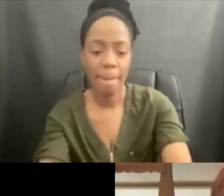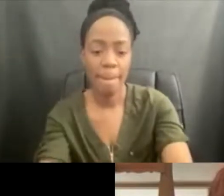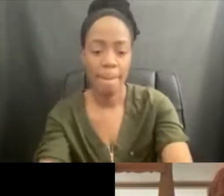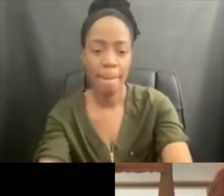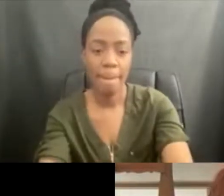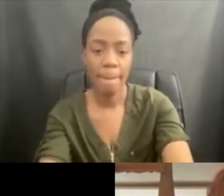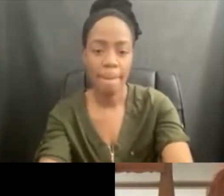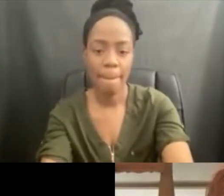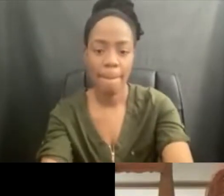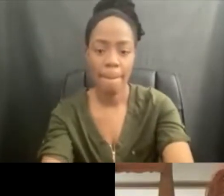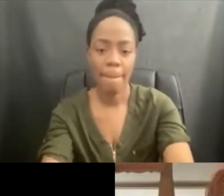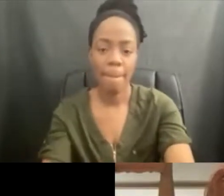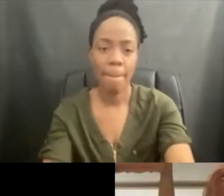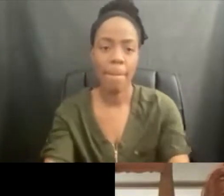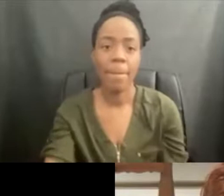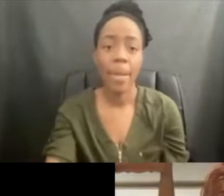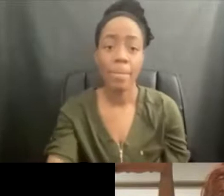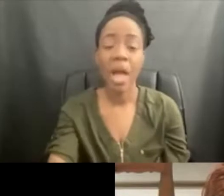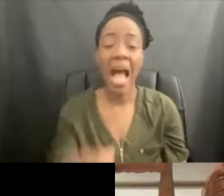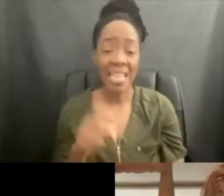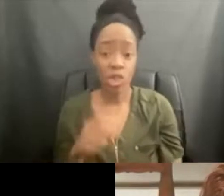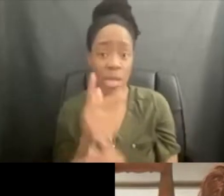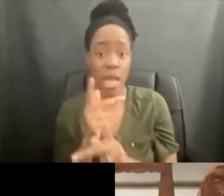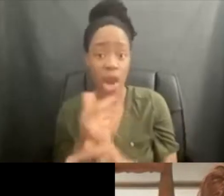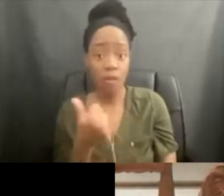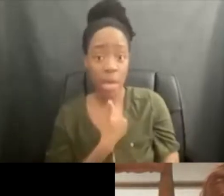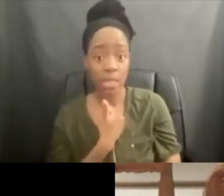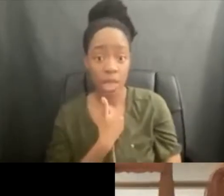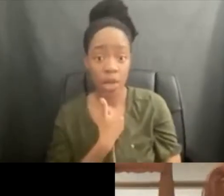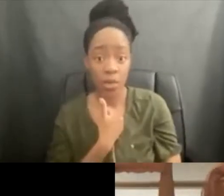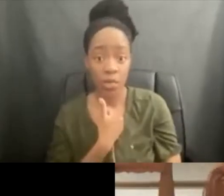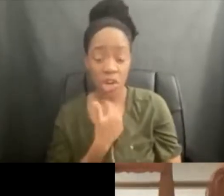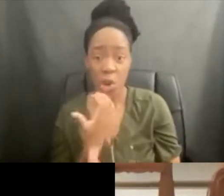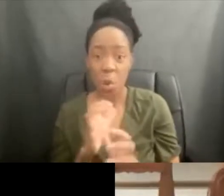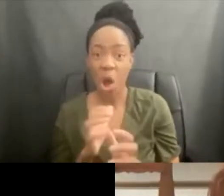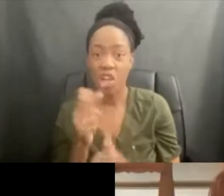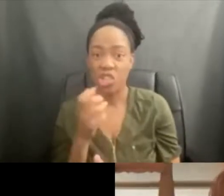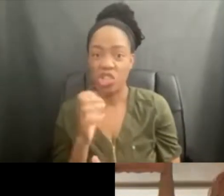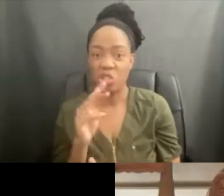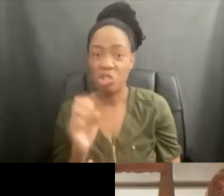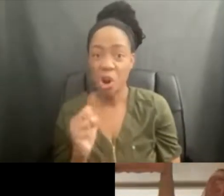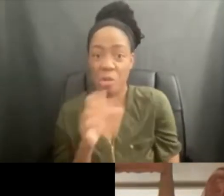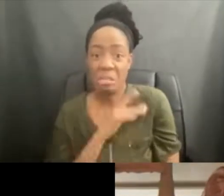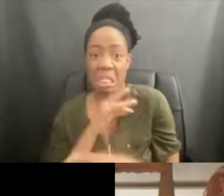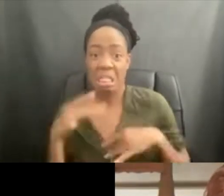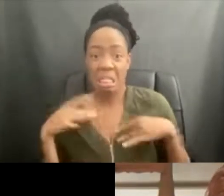take, you know, very good care of myself so that I don't pick up a germ somewhere. Right. But